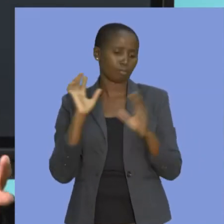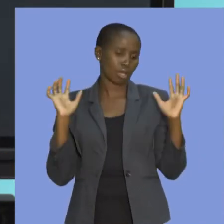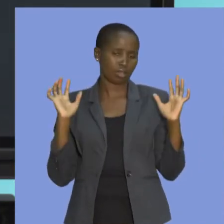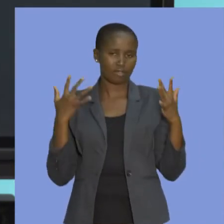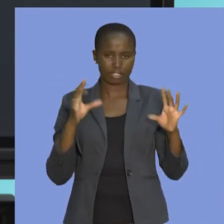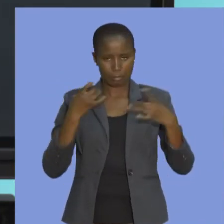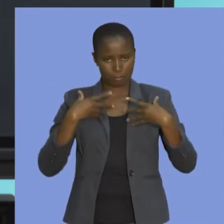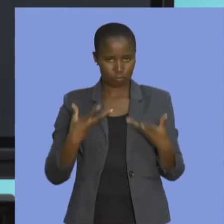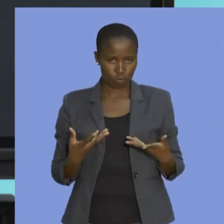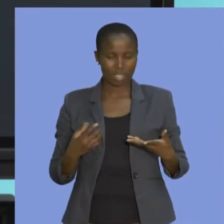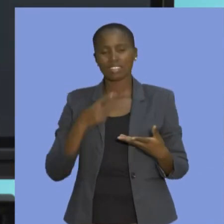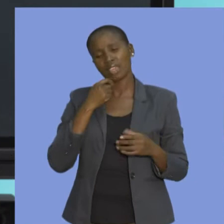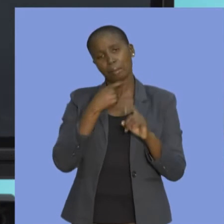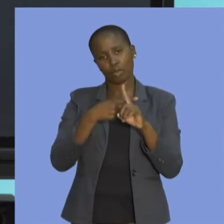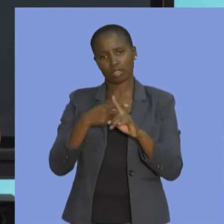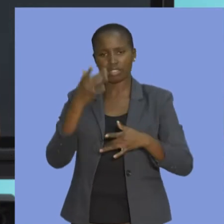COVID positive.